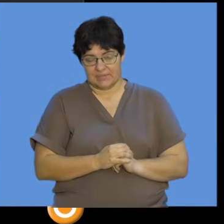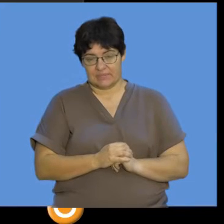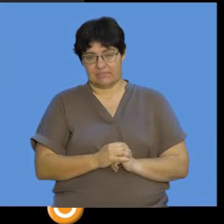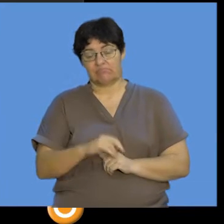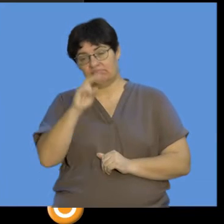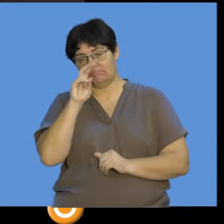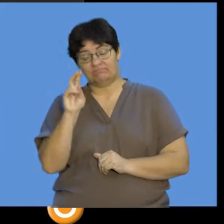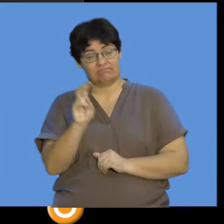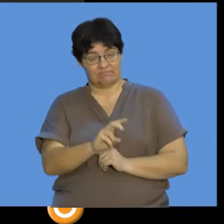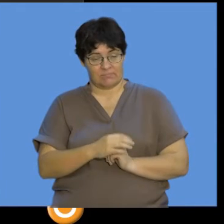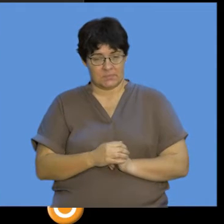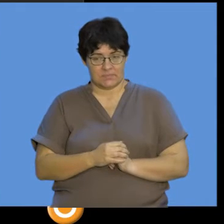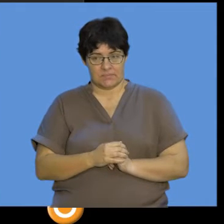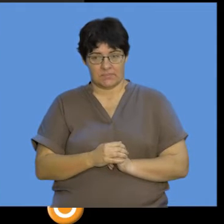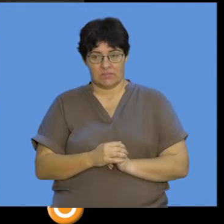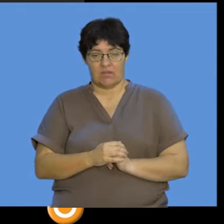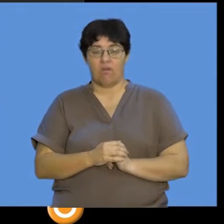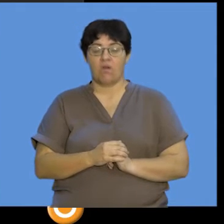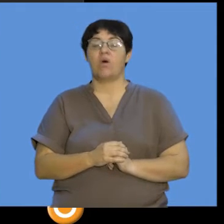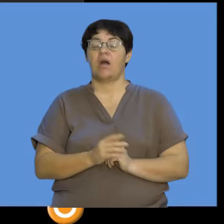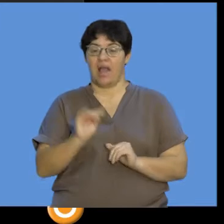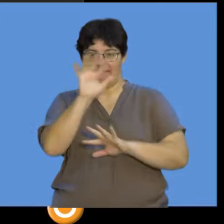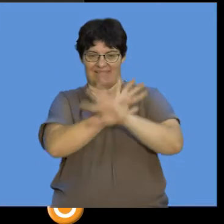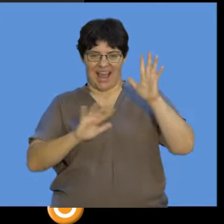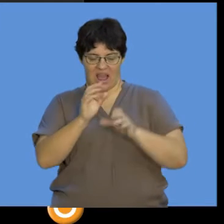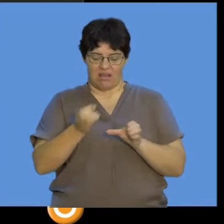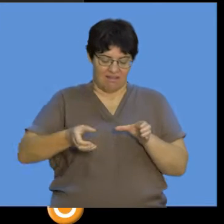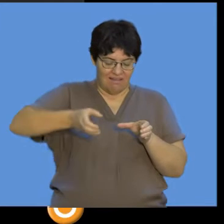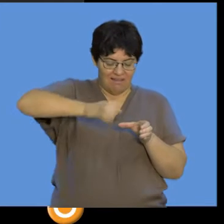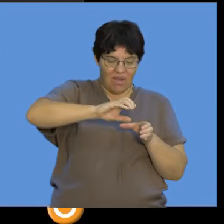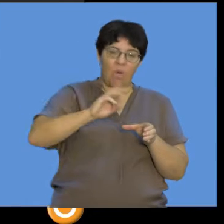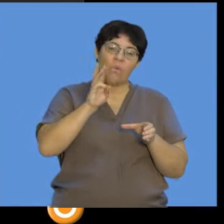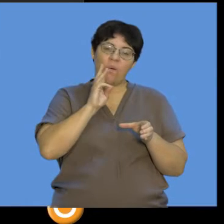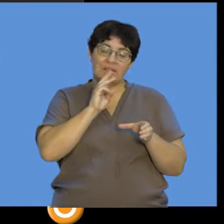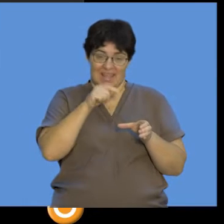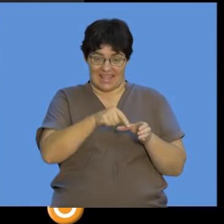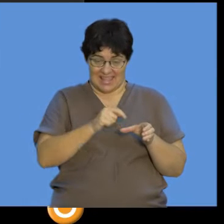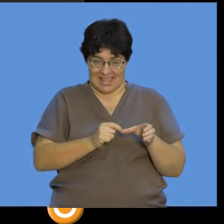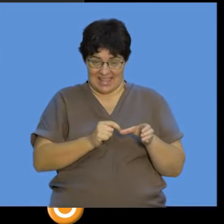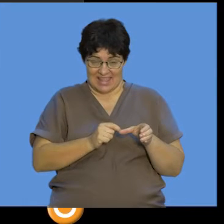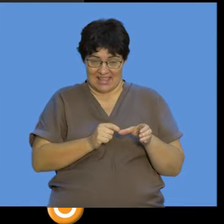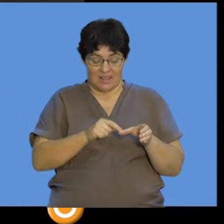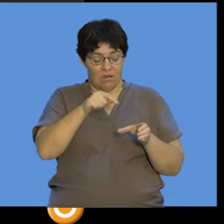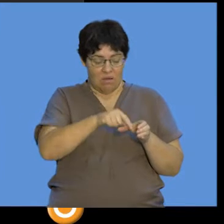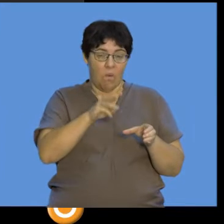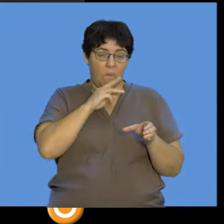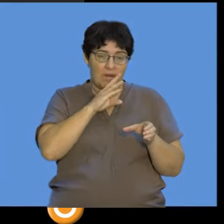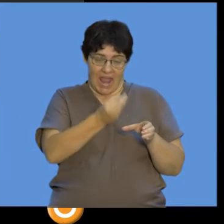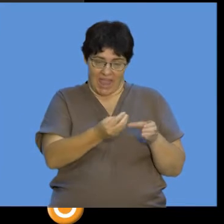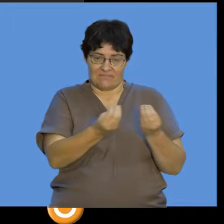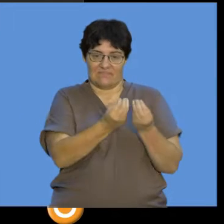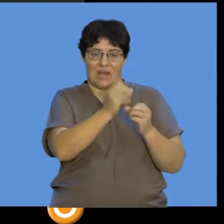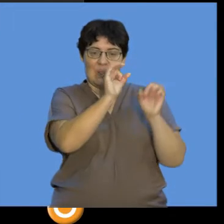with the food colorant spreading through the water solution, water as a medium, actually, it says that between